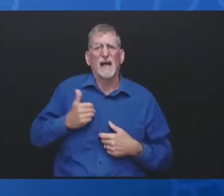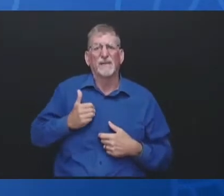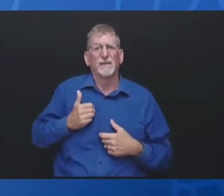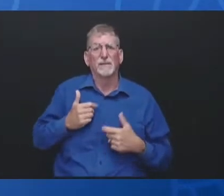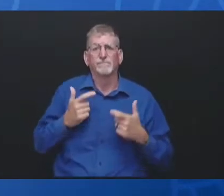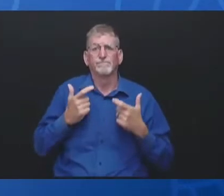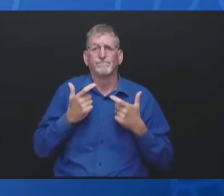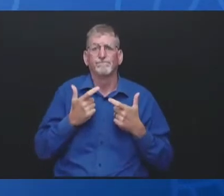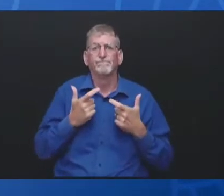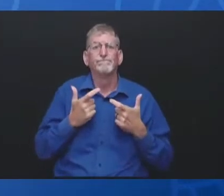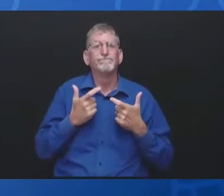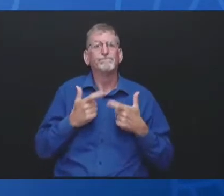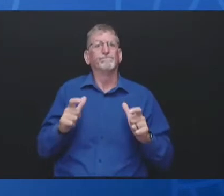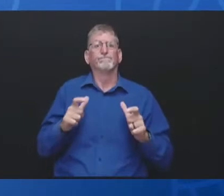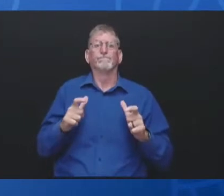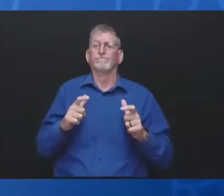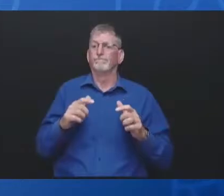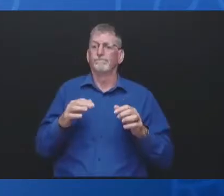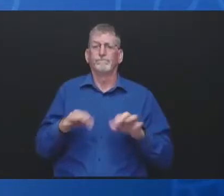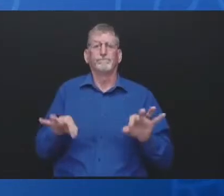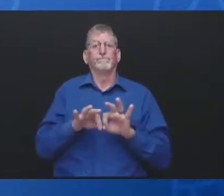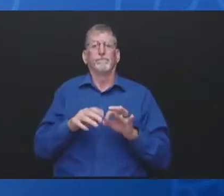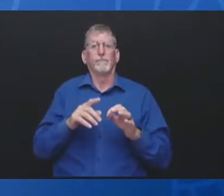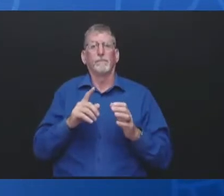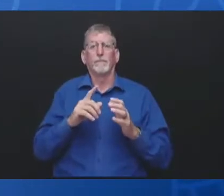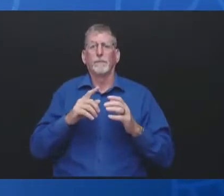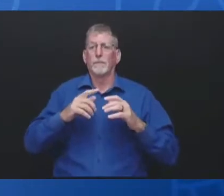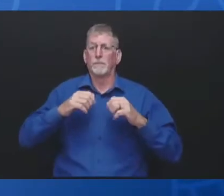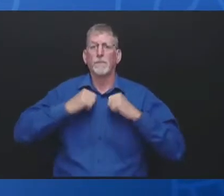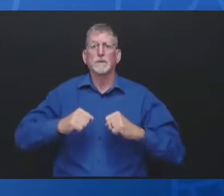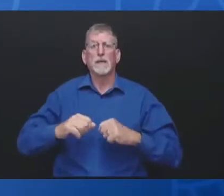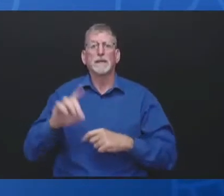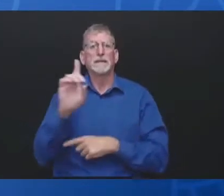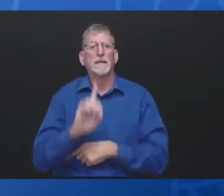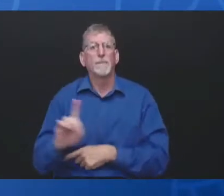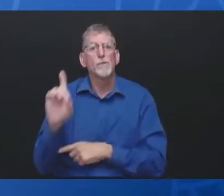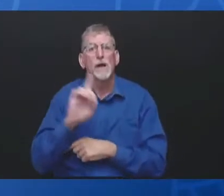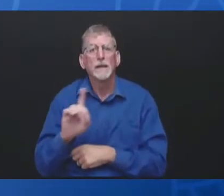freedom. The true North is indeed strong and free, and that's being